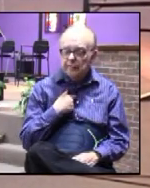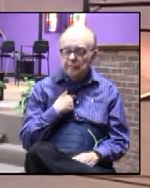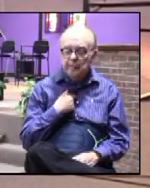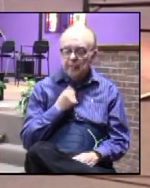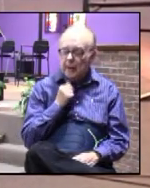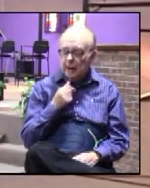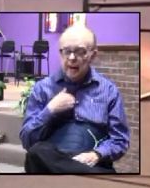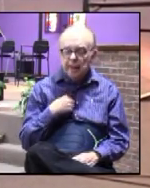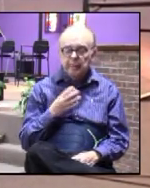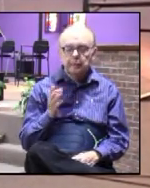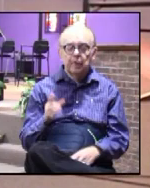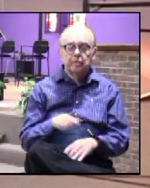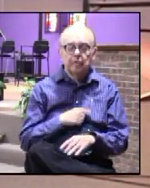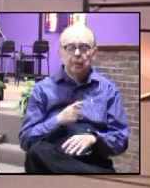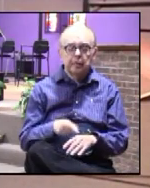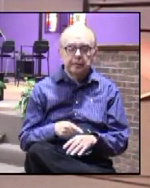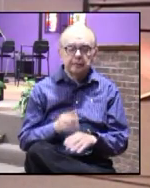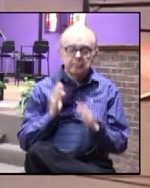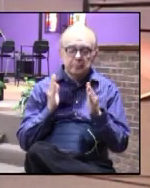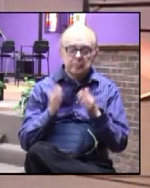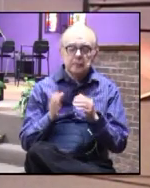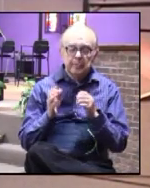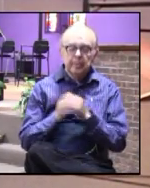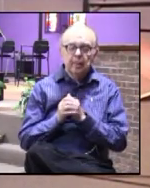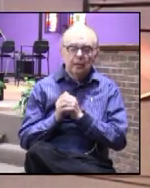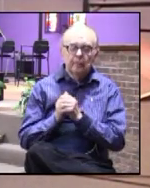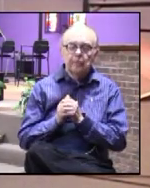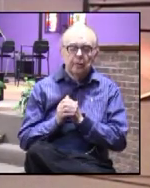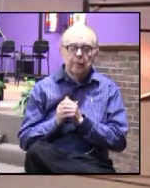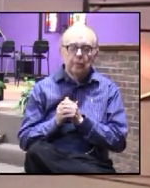be on worshiping me, not feeding me.